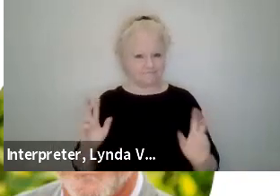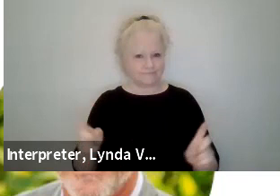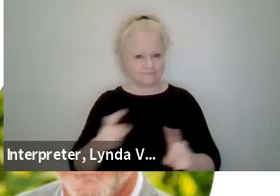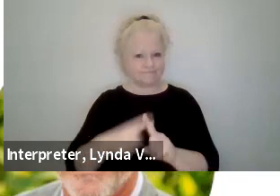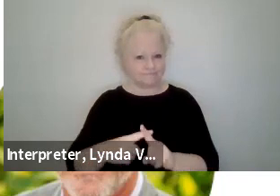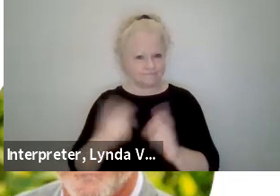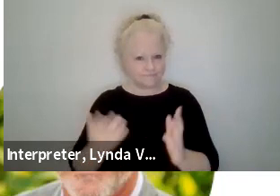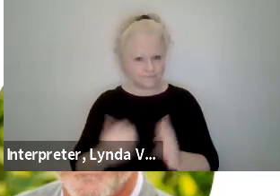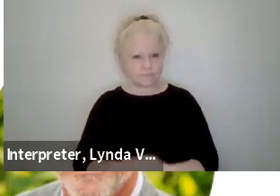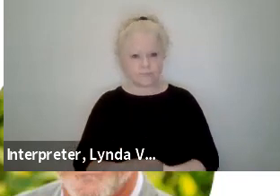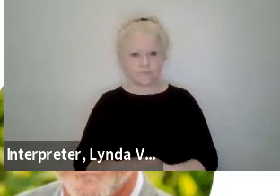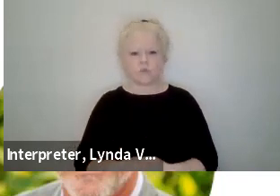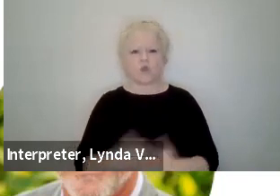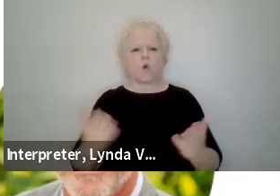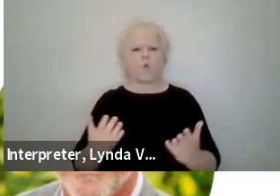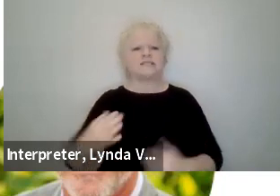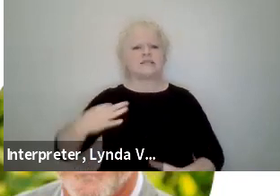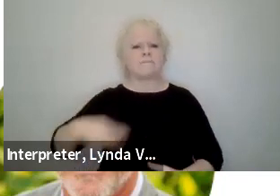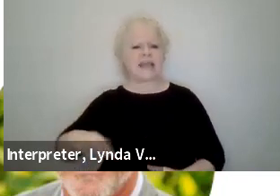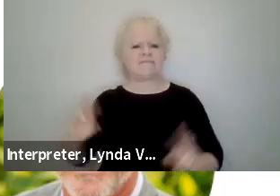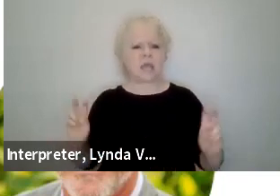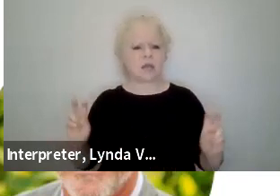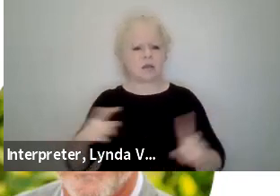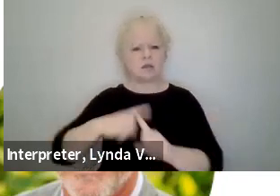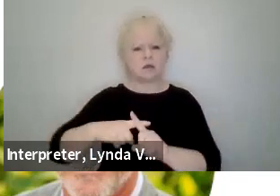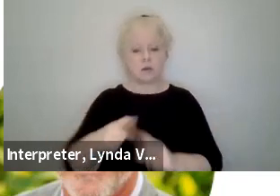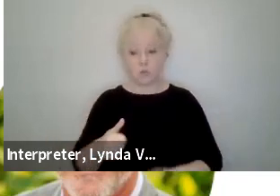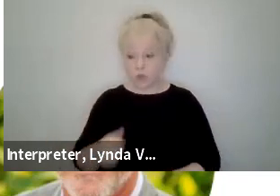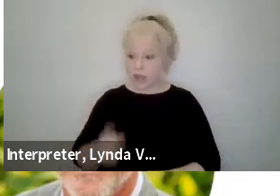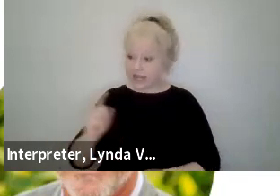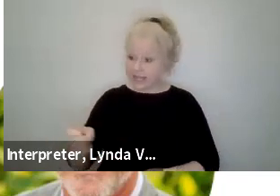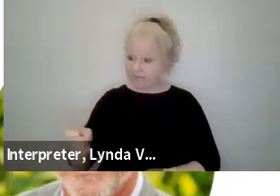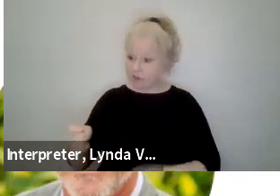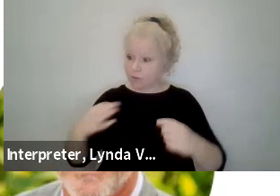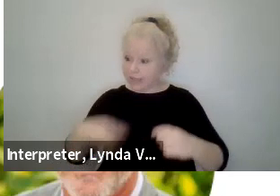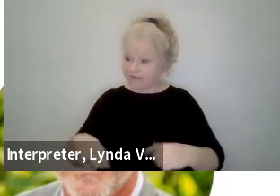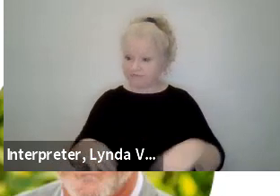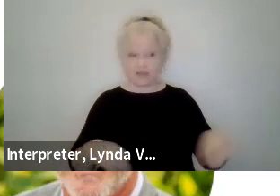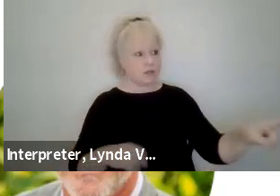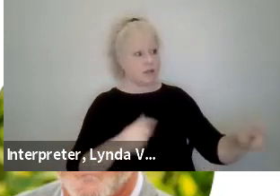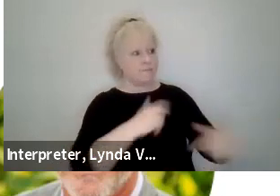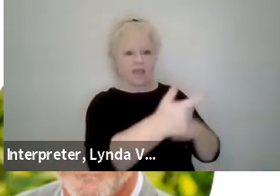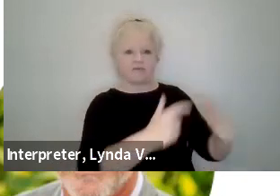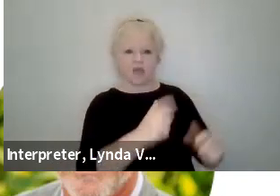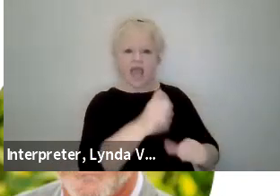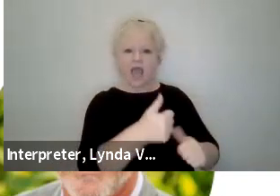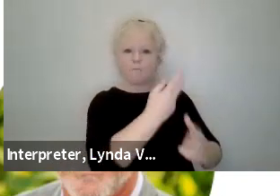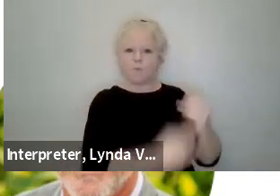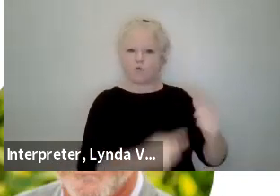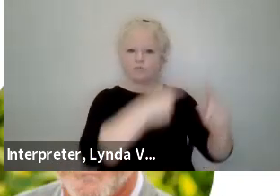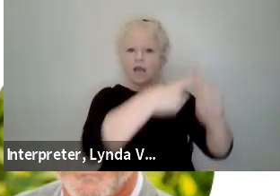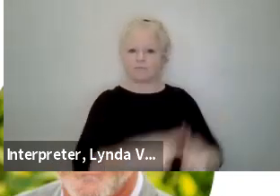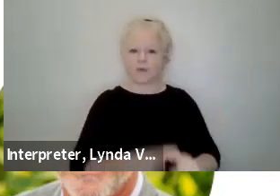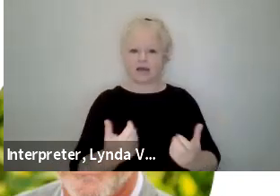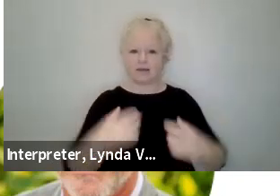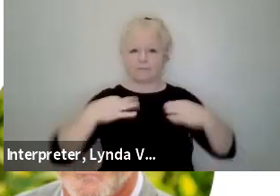one thing is, what is the benefit? We want to provide you a benefit and we want to receive a benefit from that partnership. So here's